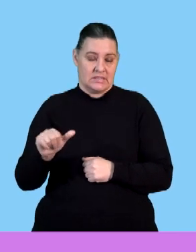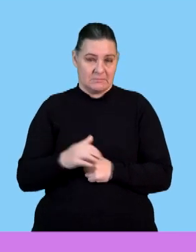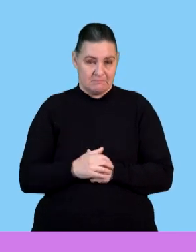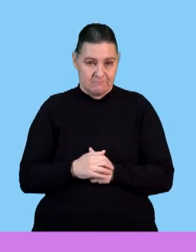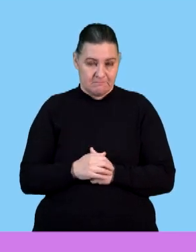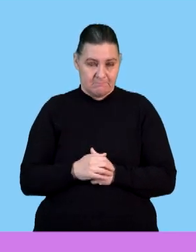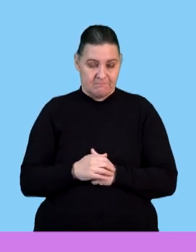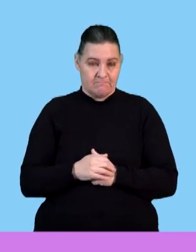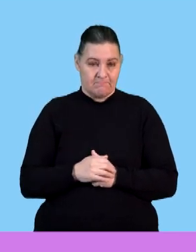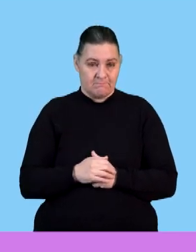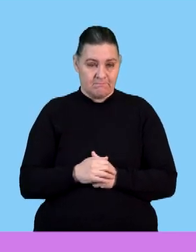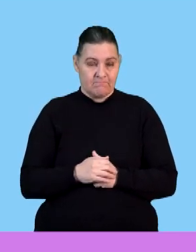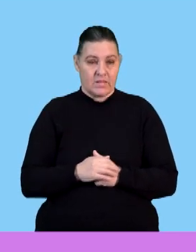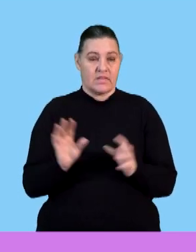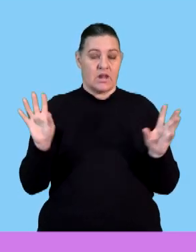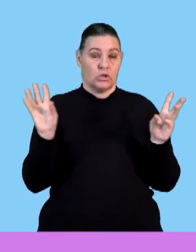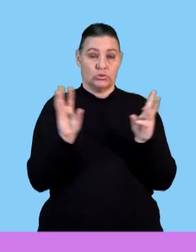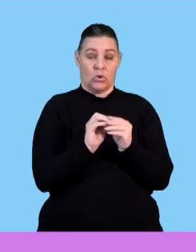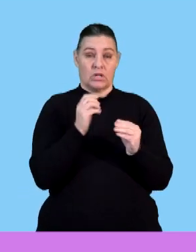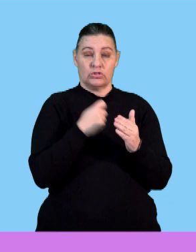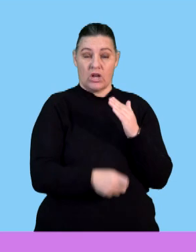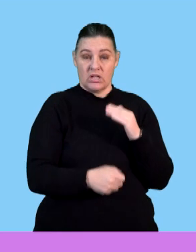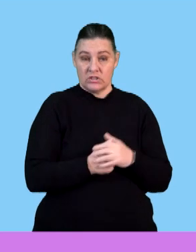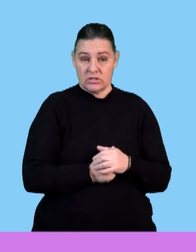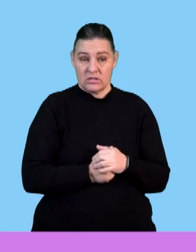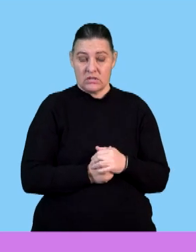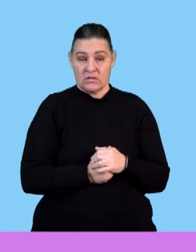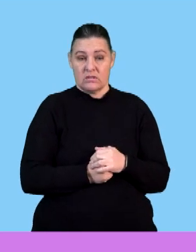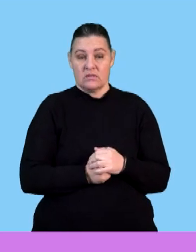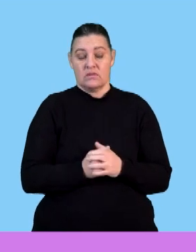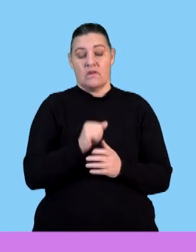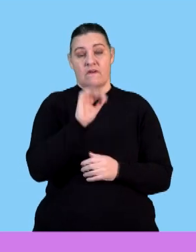25.36. Okay. And we get a total charge here of